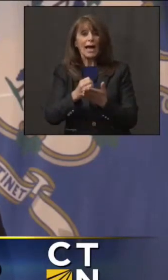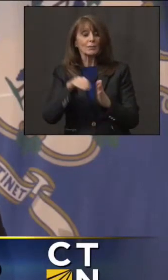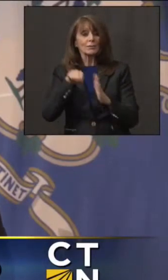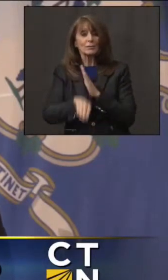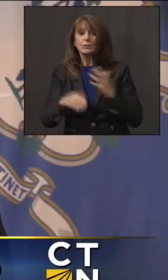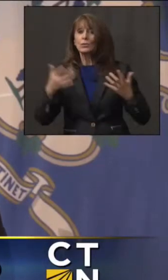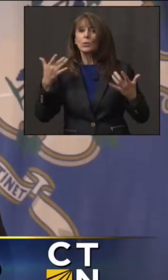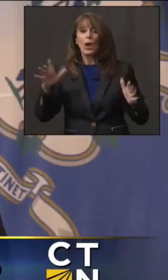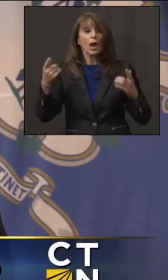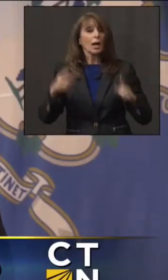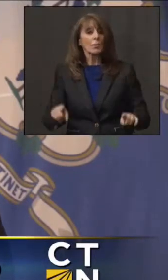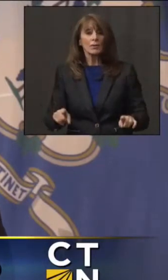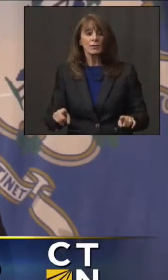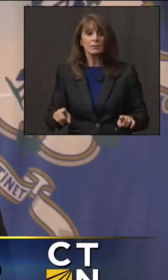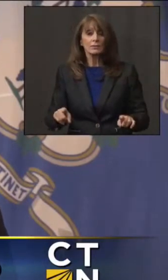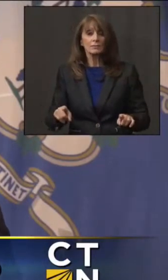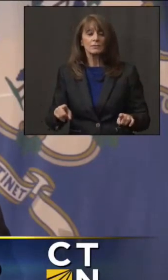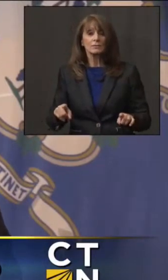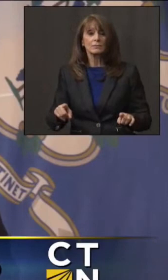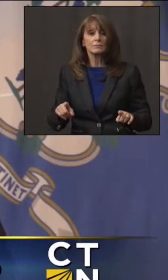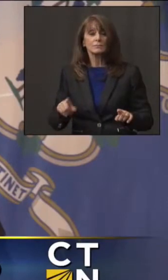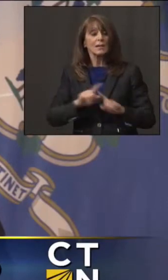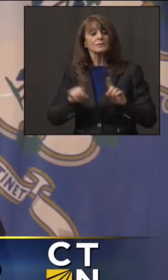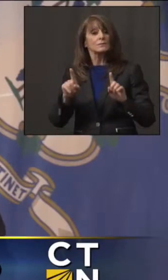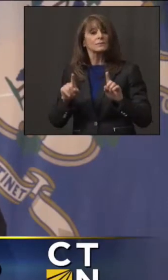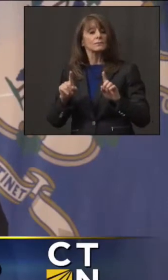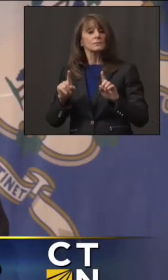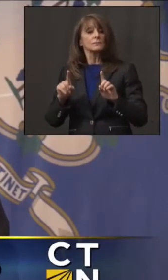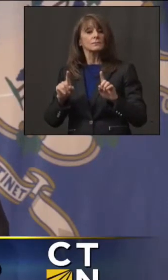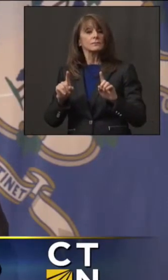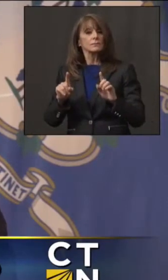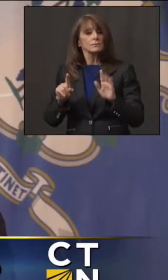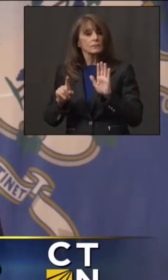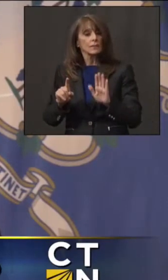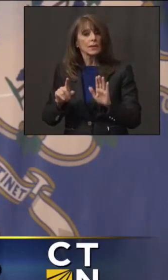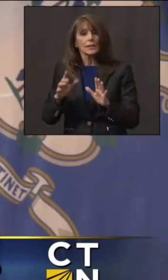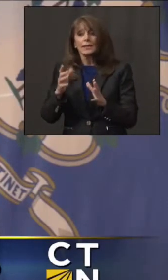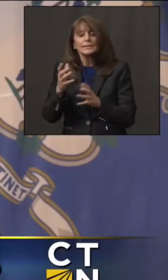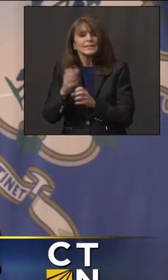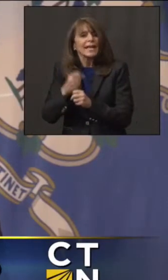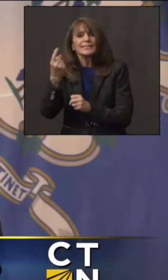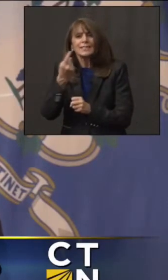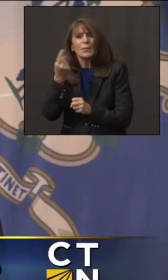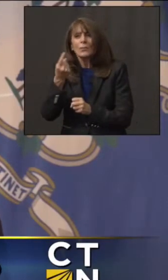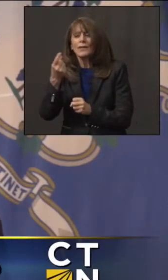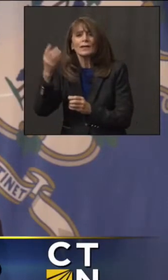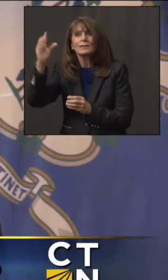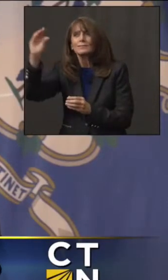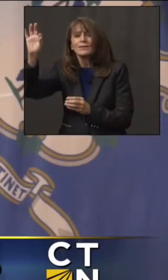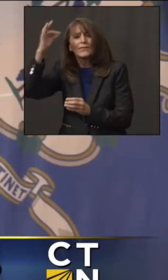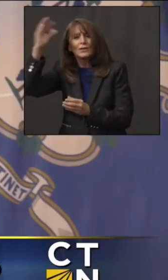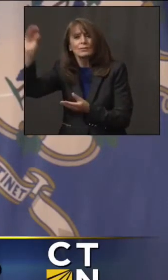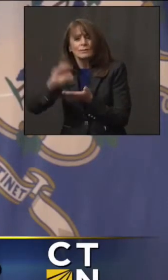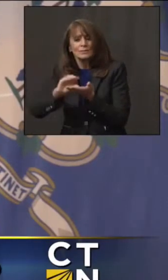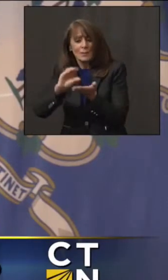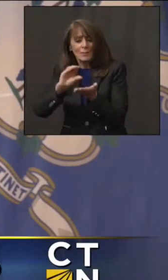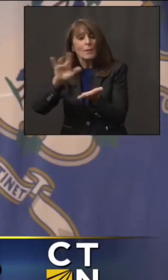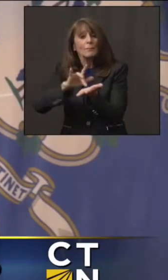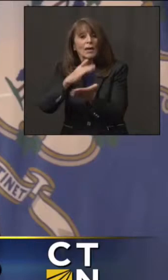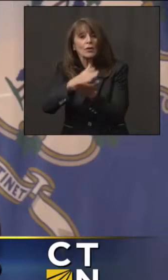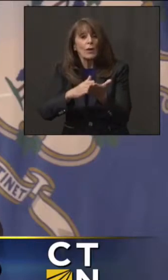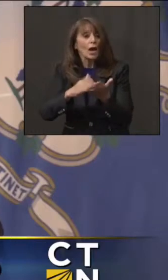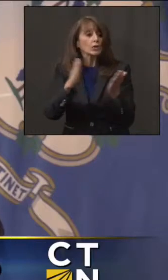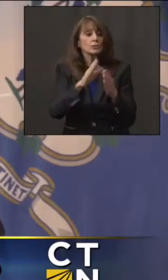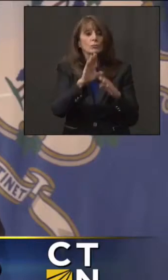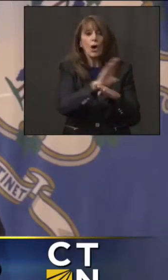today. That said, look, let's take something. Let's get going, at least the medical piece of this thing and the small business